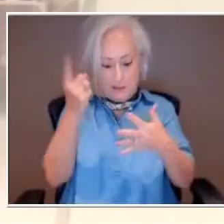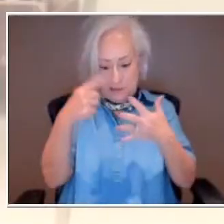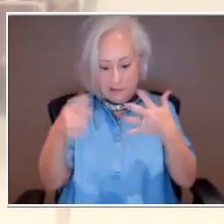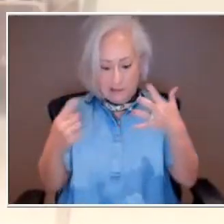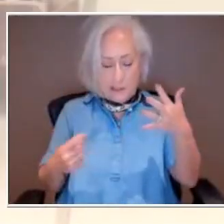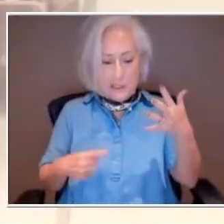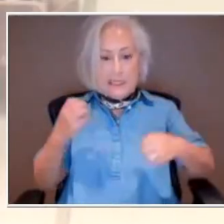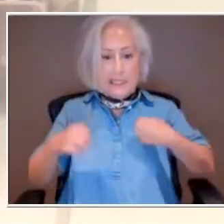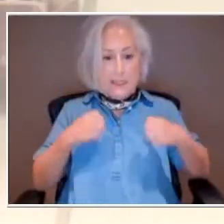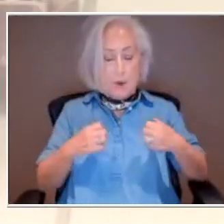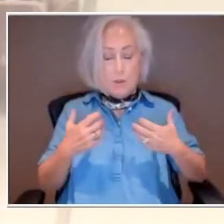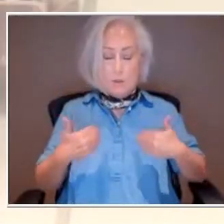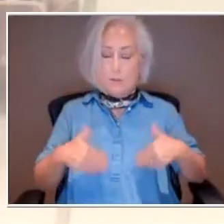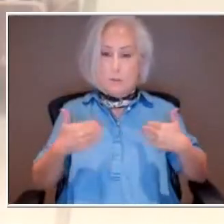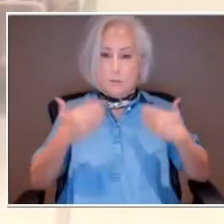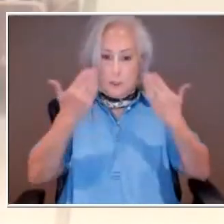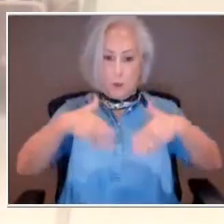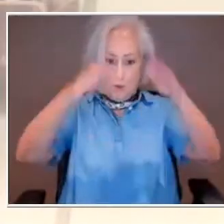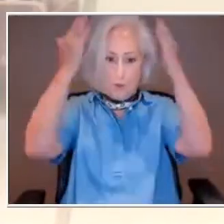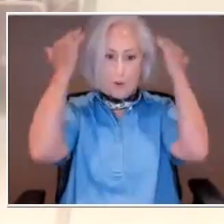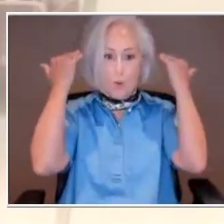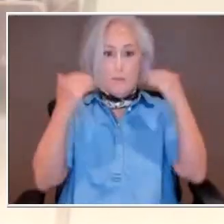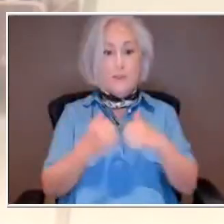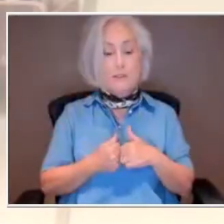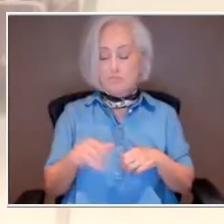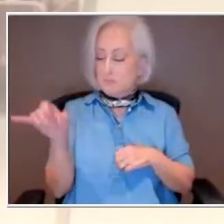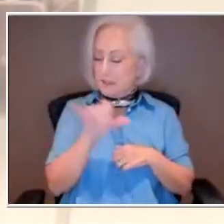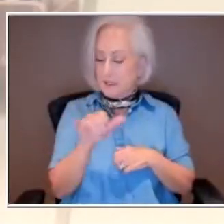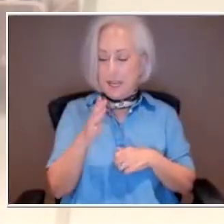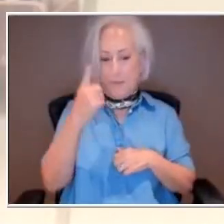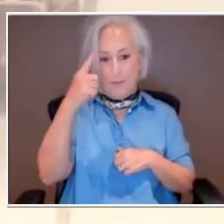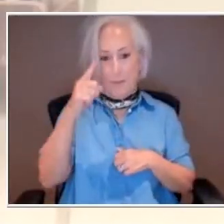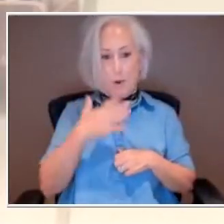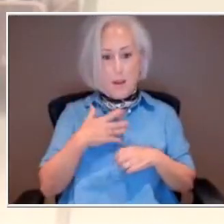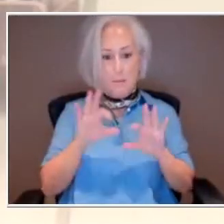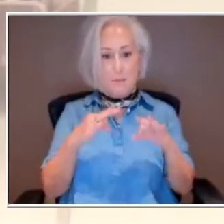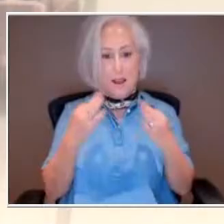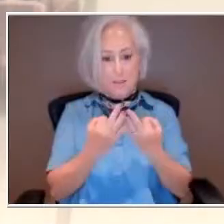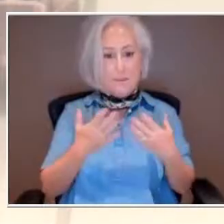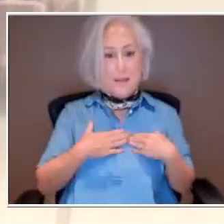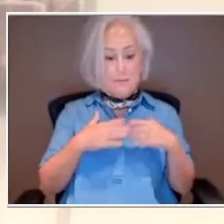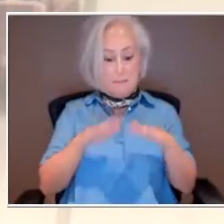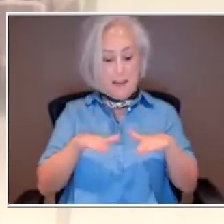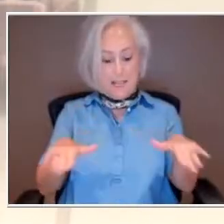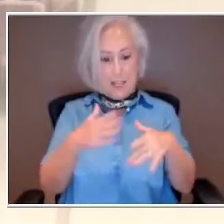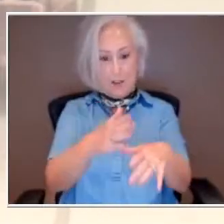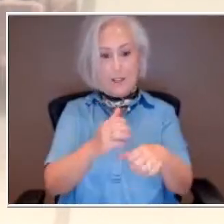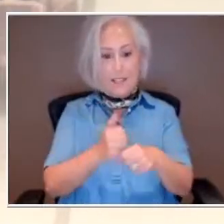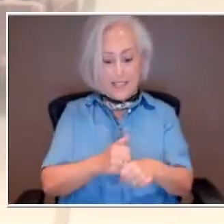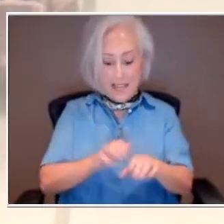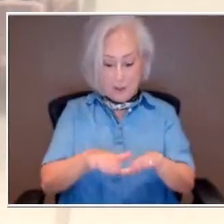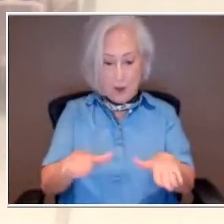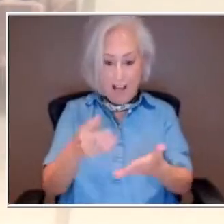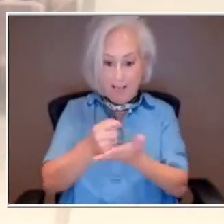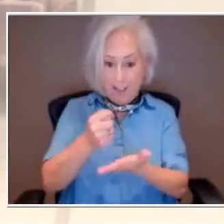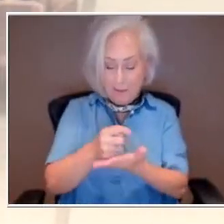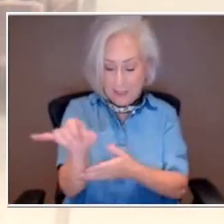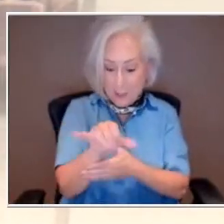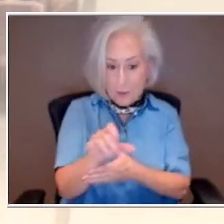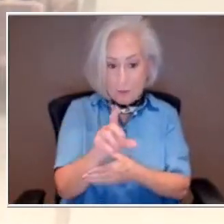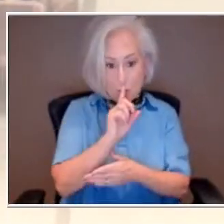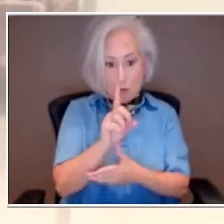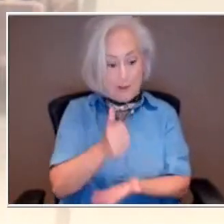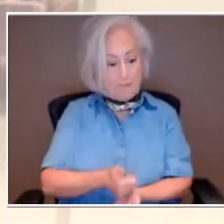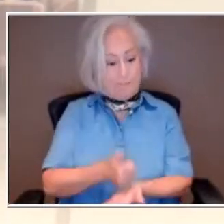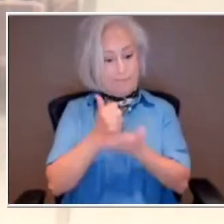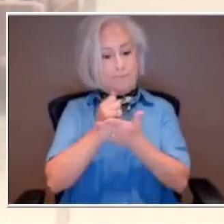because it's a lot to handle. Same for my family. My kiddos are also receiving some talk therapy too, so it's been helpful for